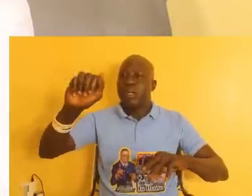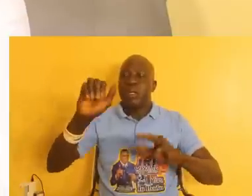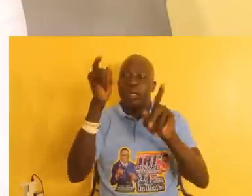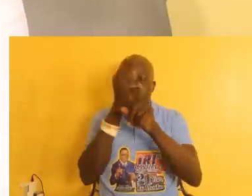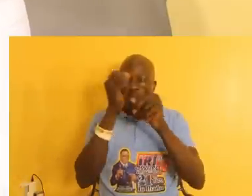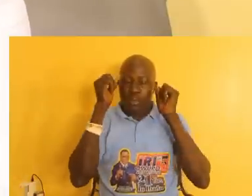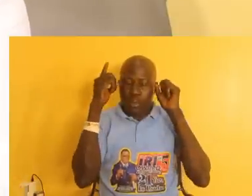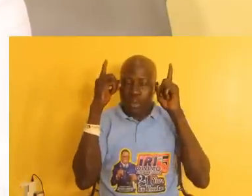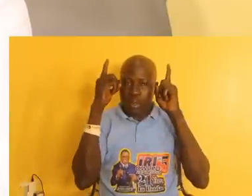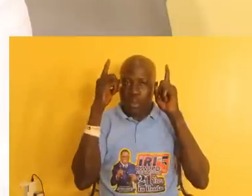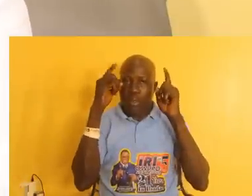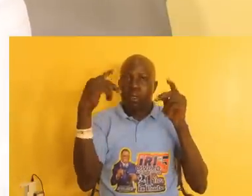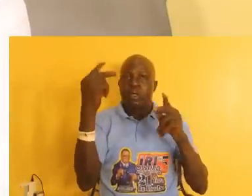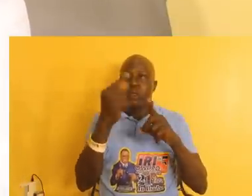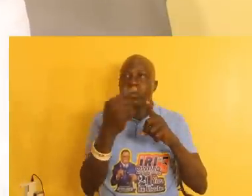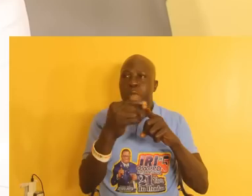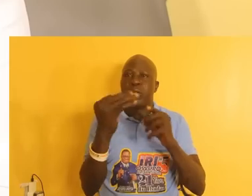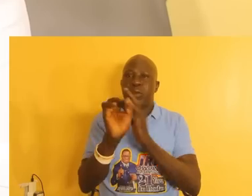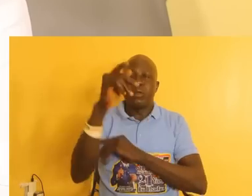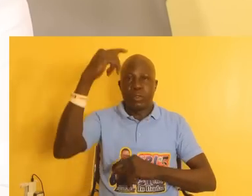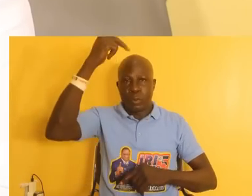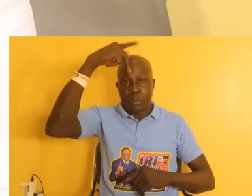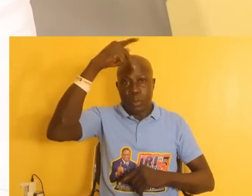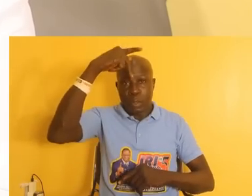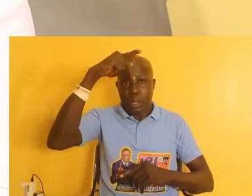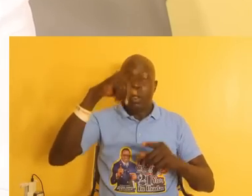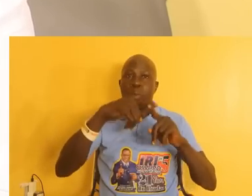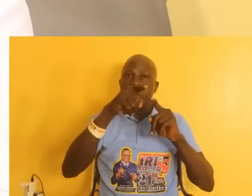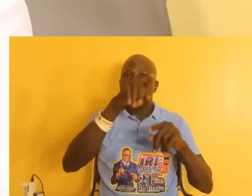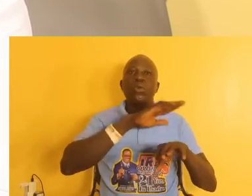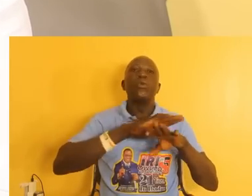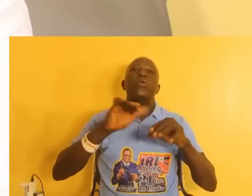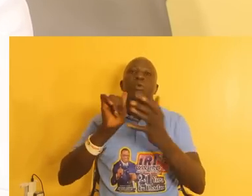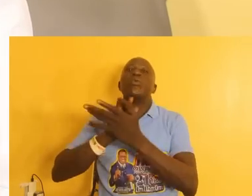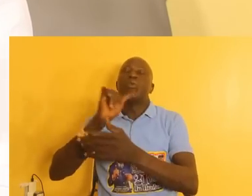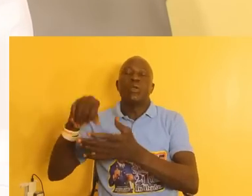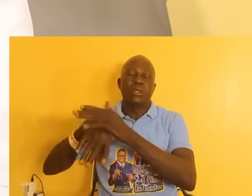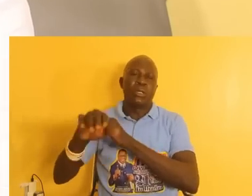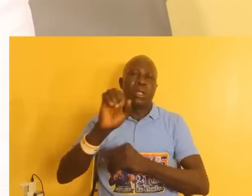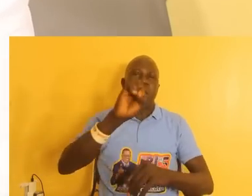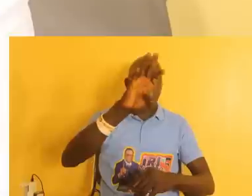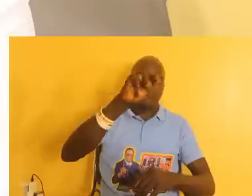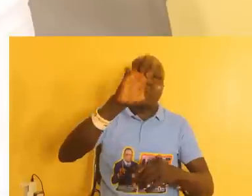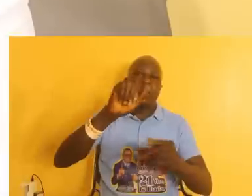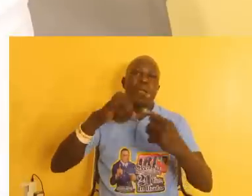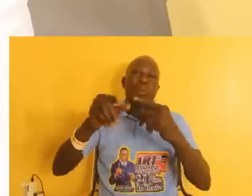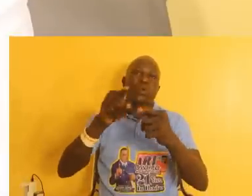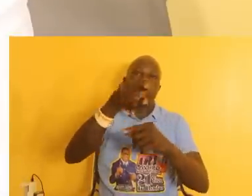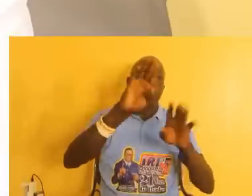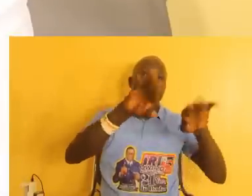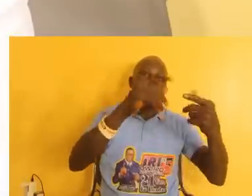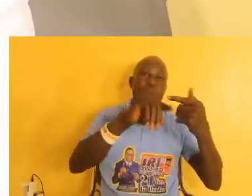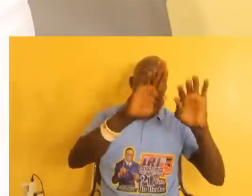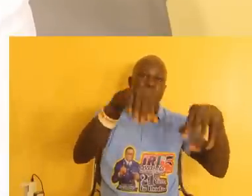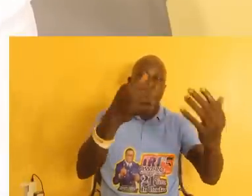up. The word of God is in parable. You know that you are not in embassy. But you are the one